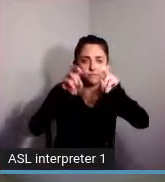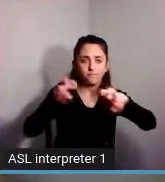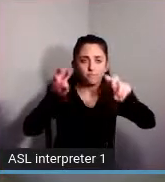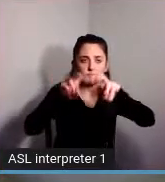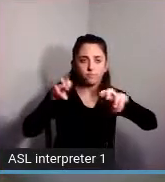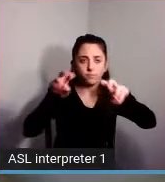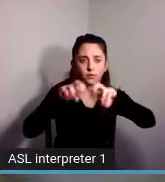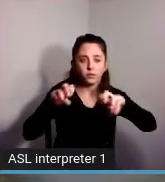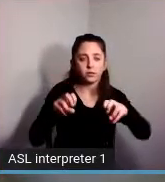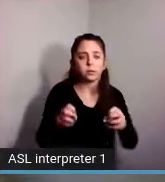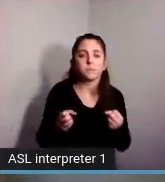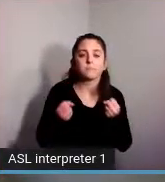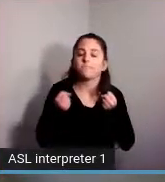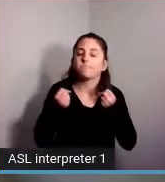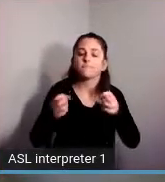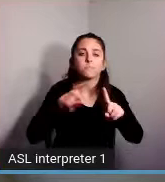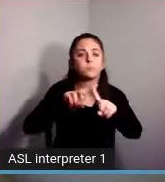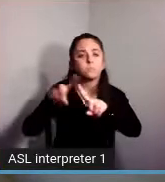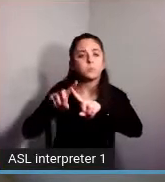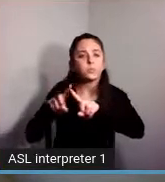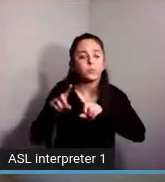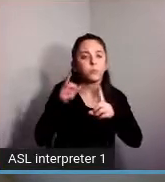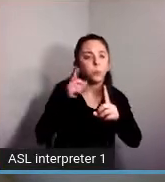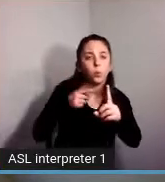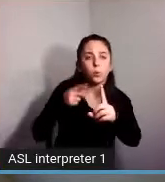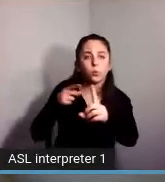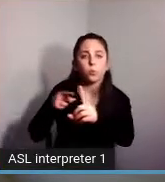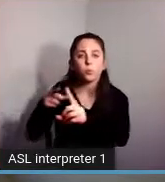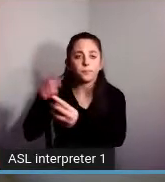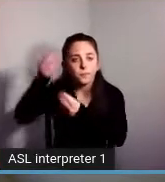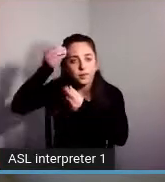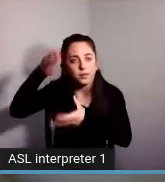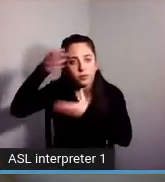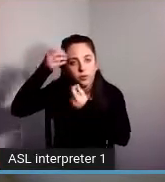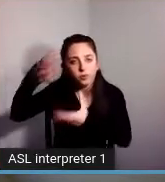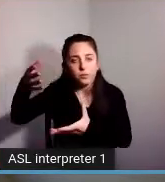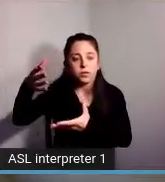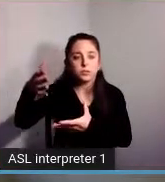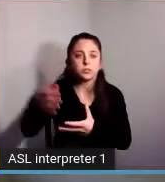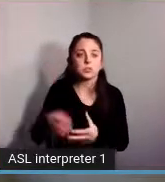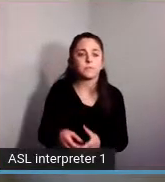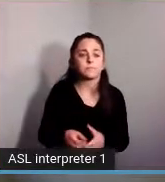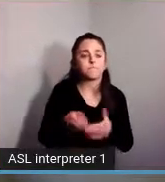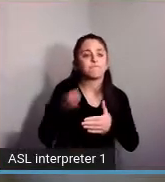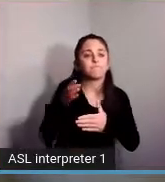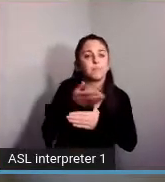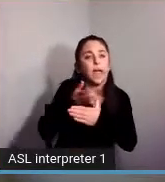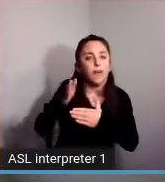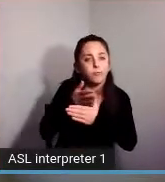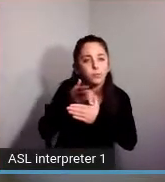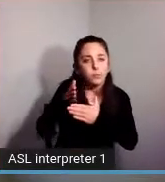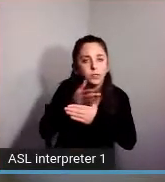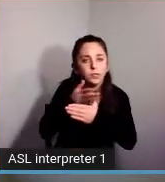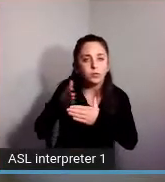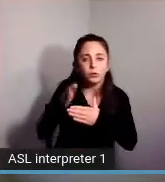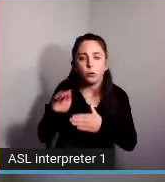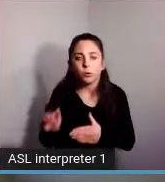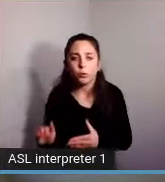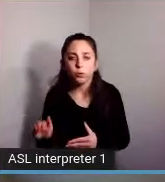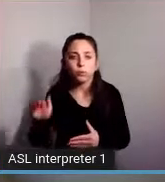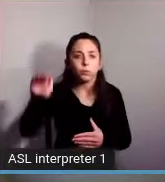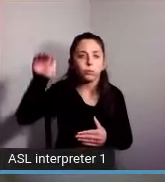many different data points, get an average of shrinkage and growth. And that was all used to